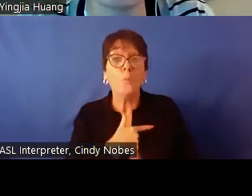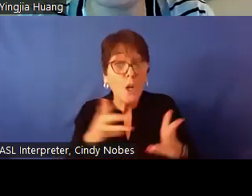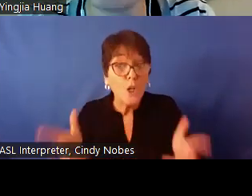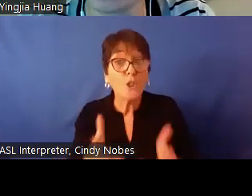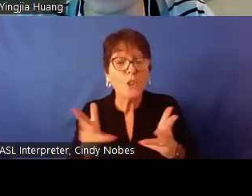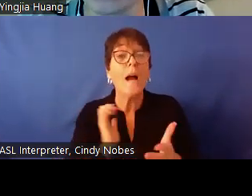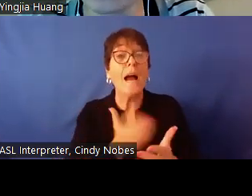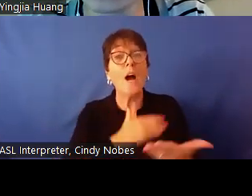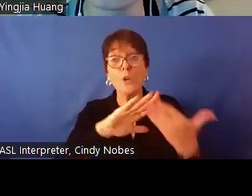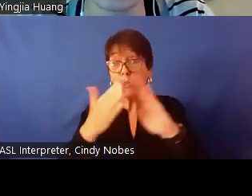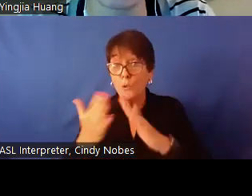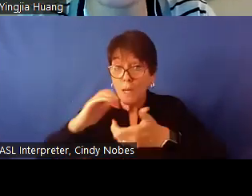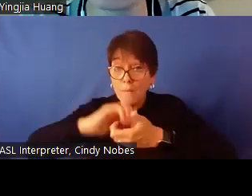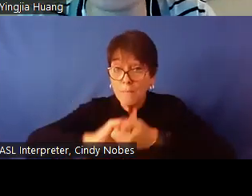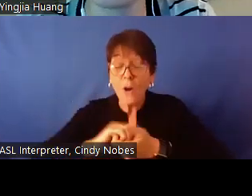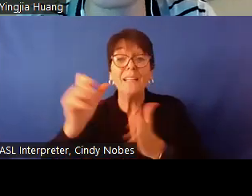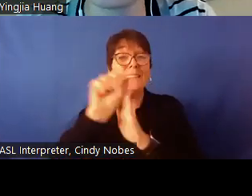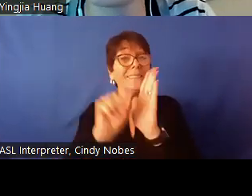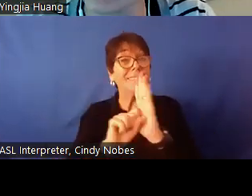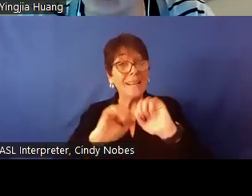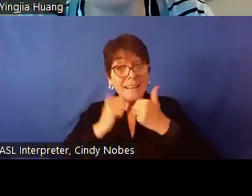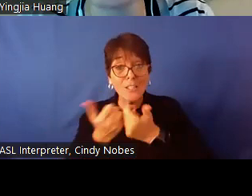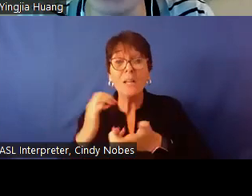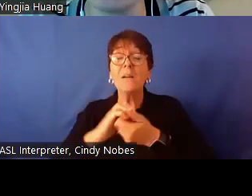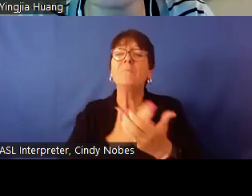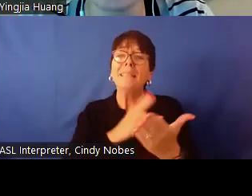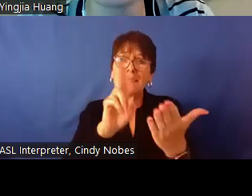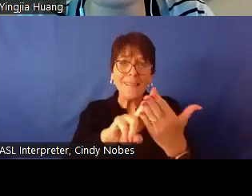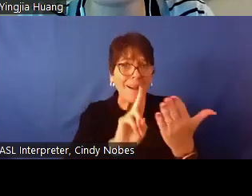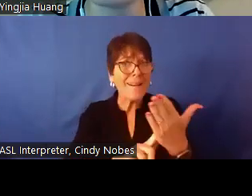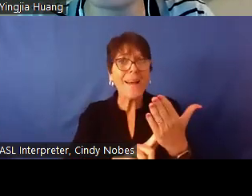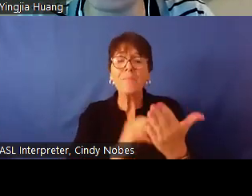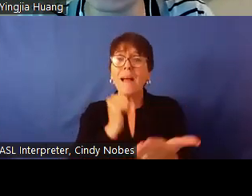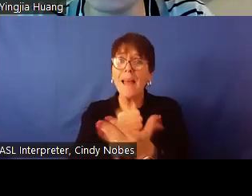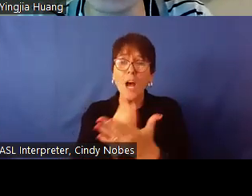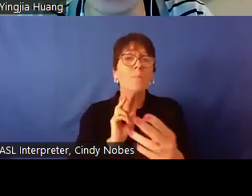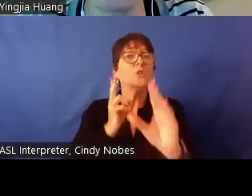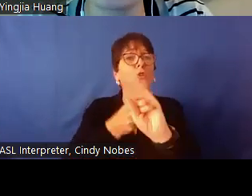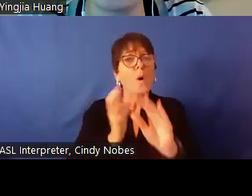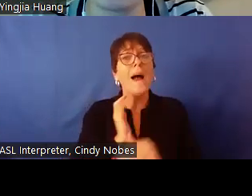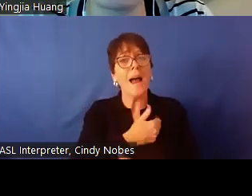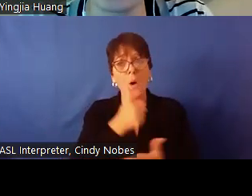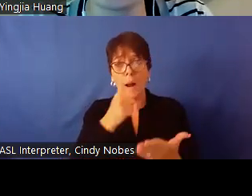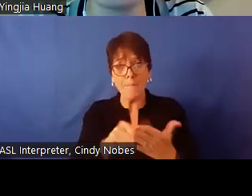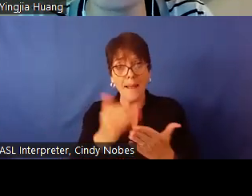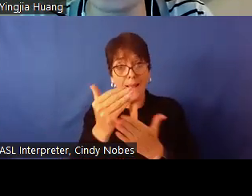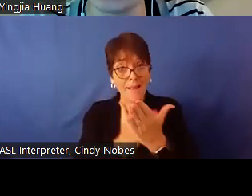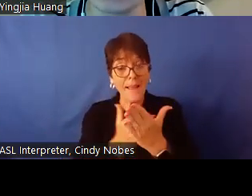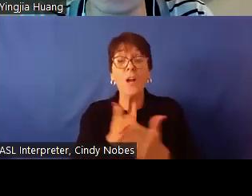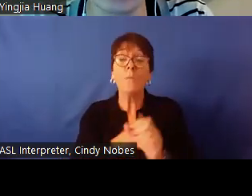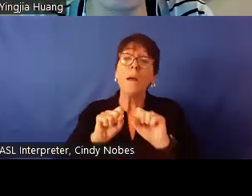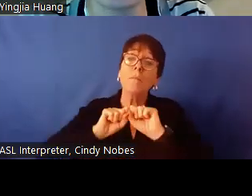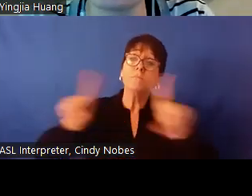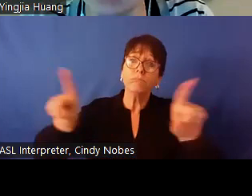our community partners, our state agency partners to sign up to help and join our mailing list, where we'll be providing you